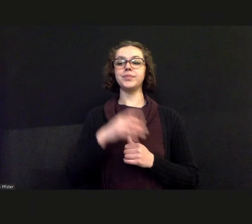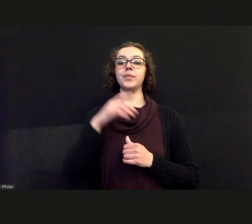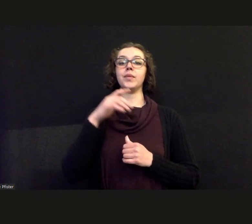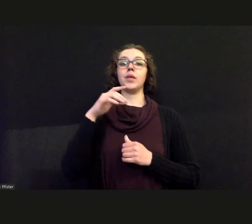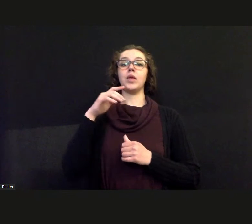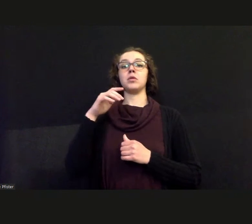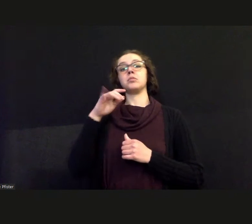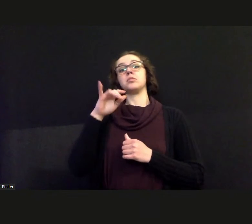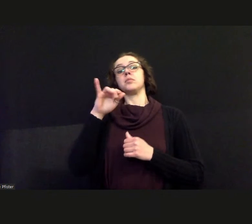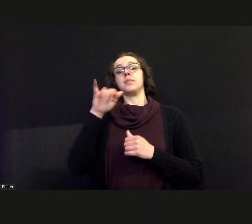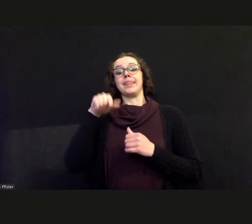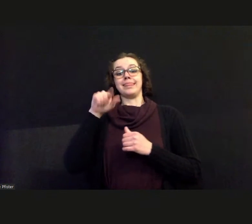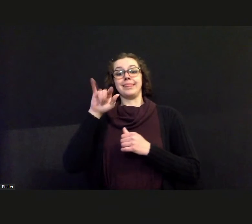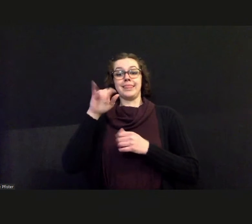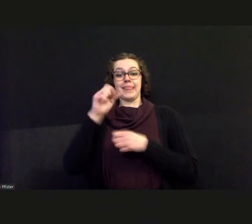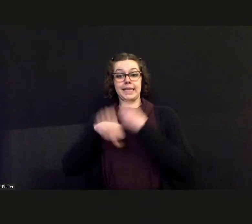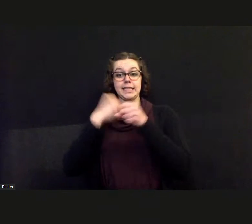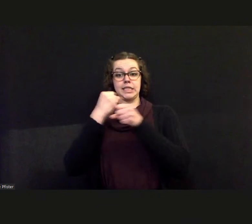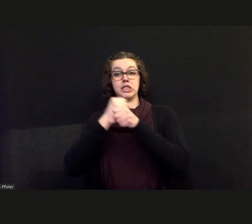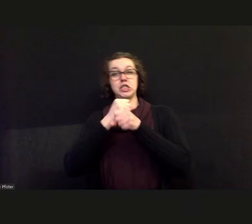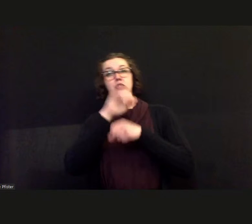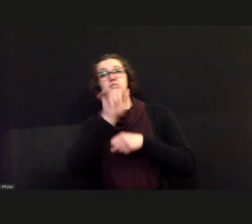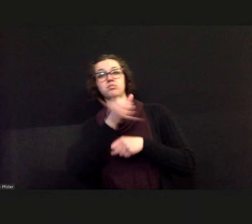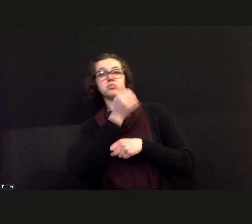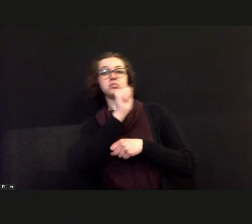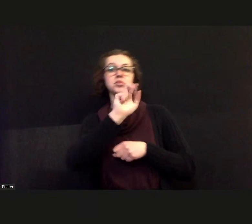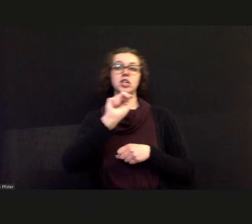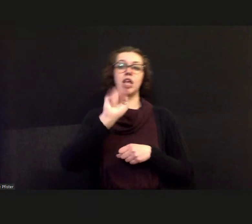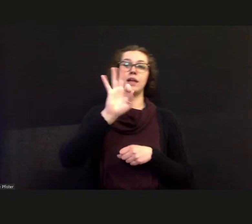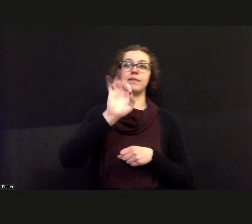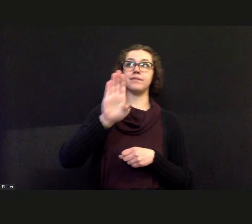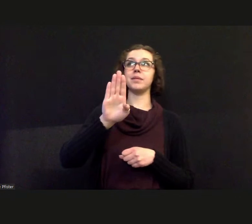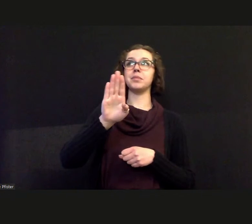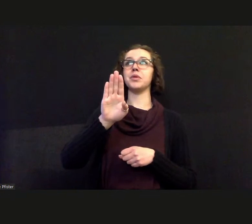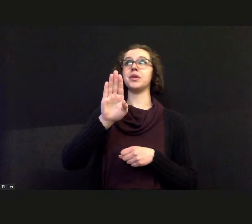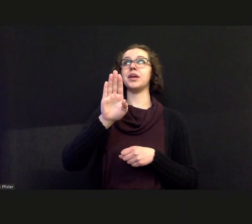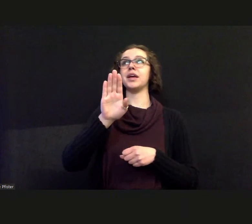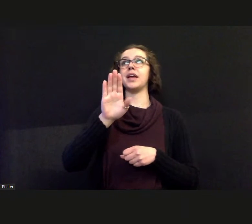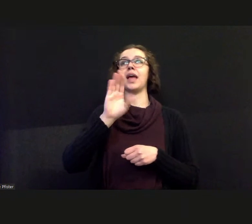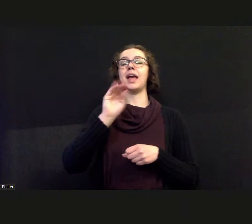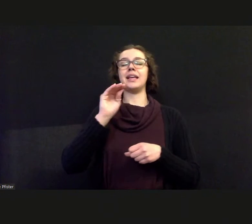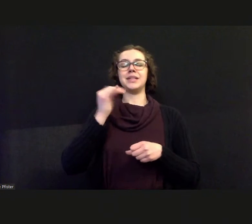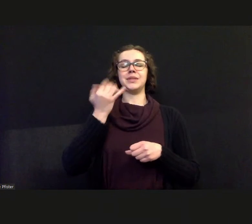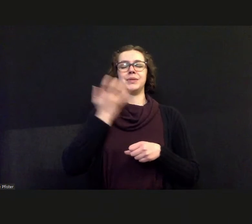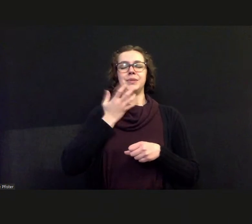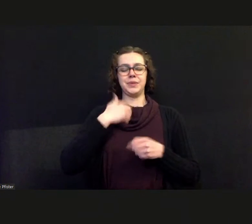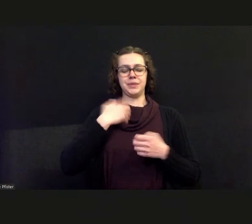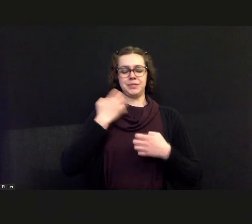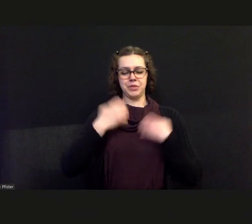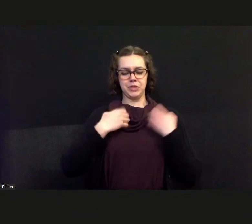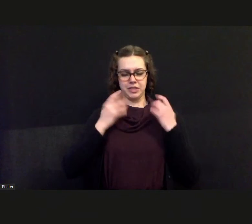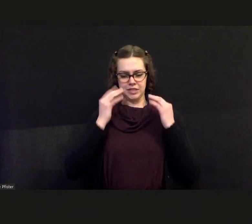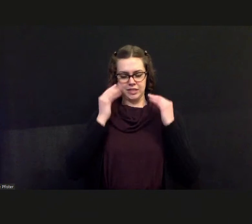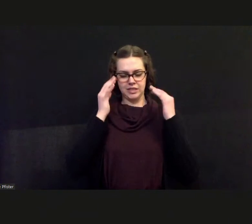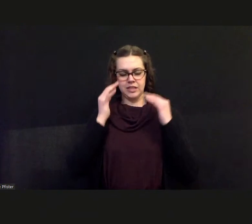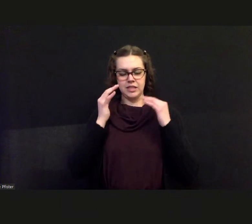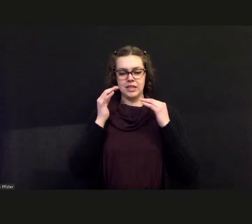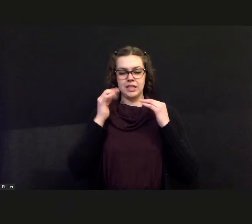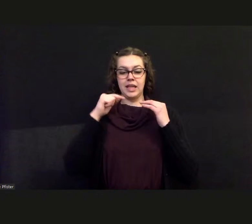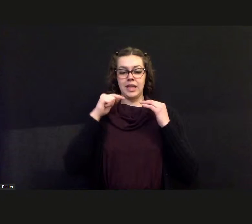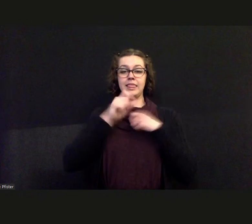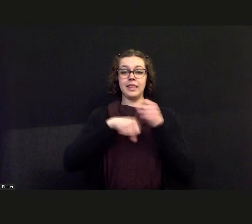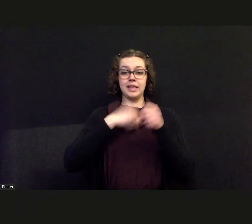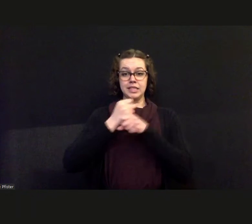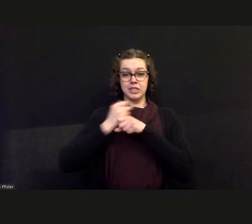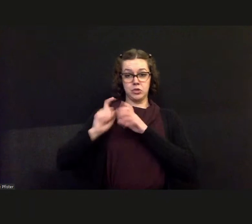year, and I'm not the only one that's going to get emotional. Earlier this year, when I